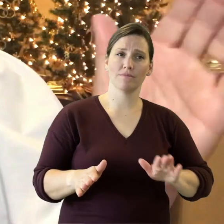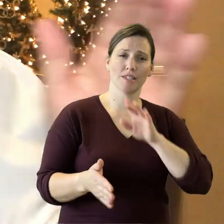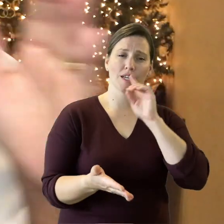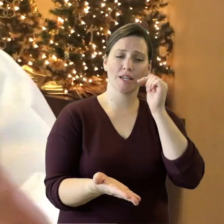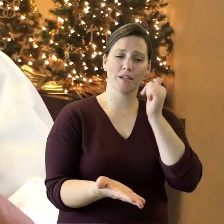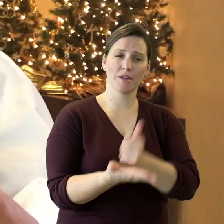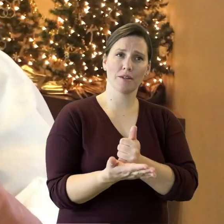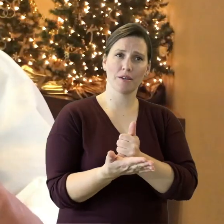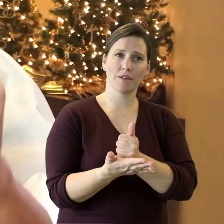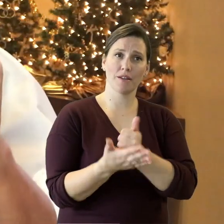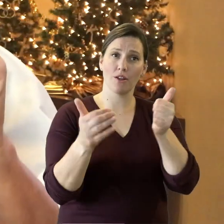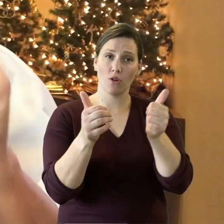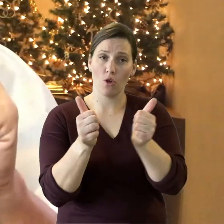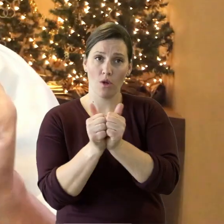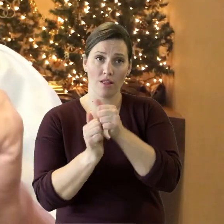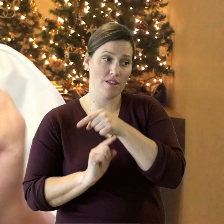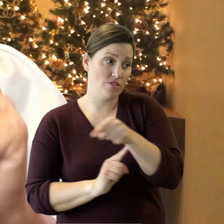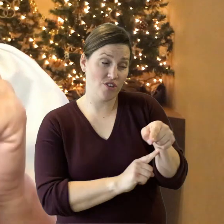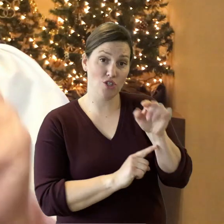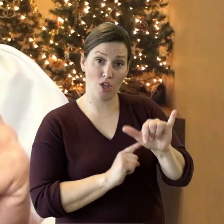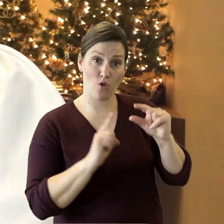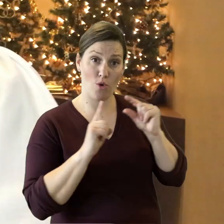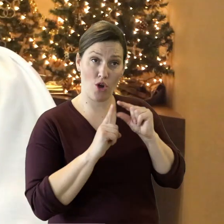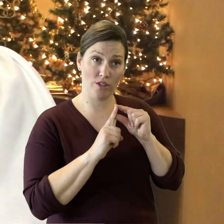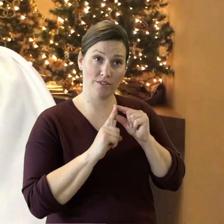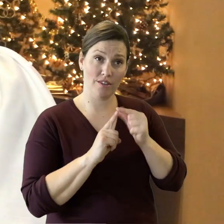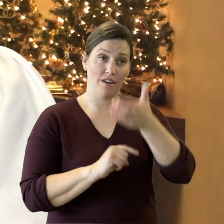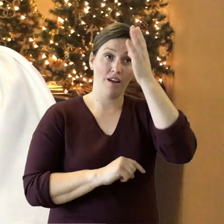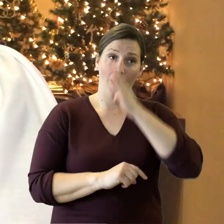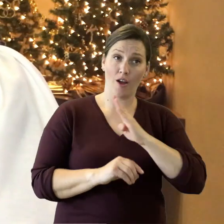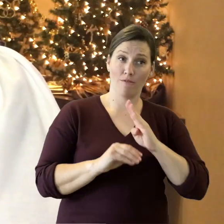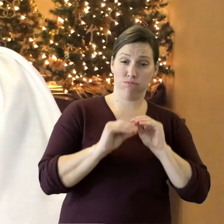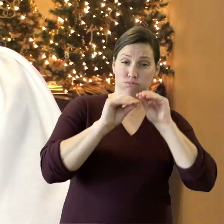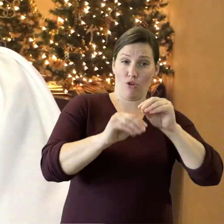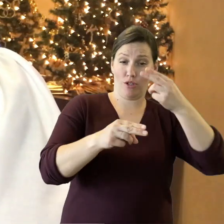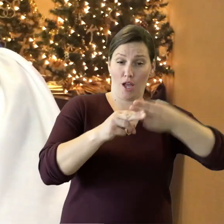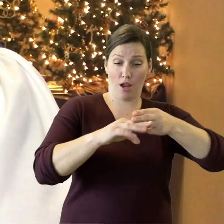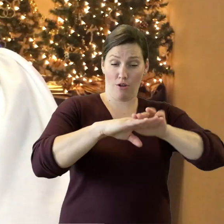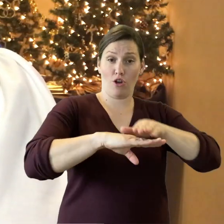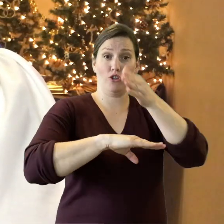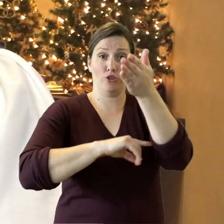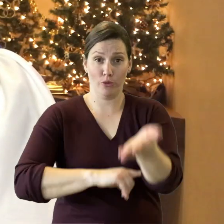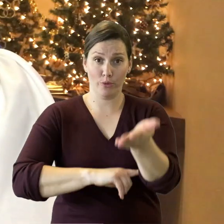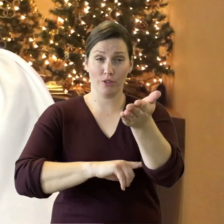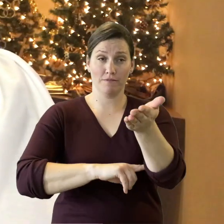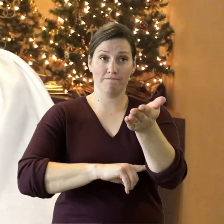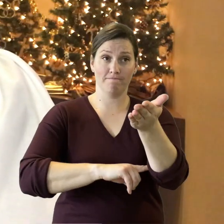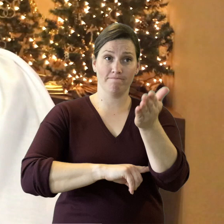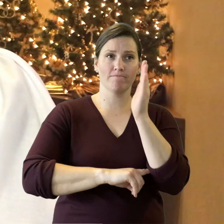And with these words, God puts his name on